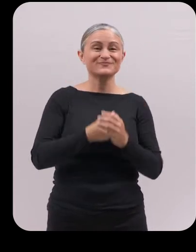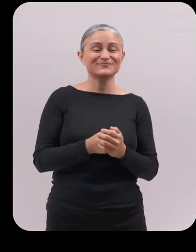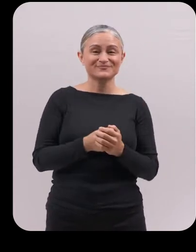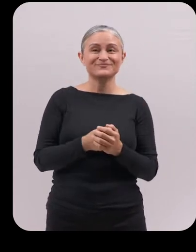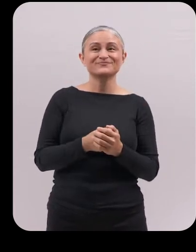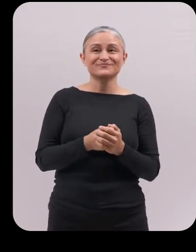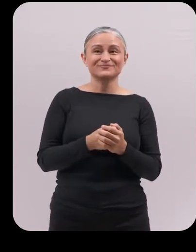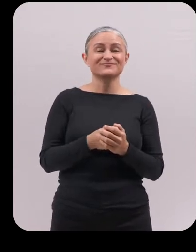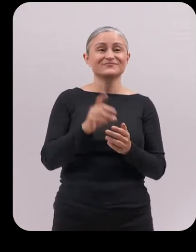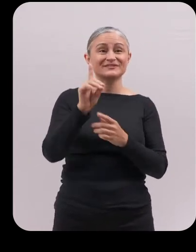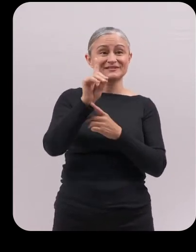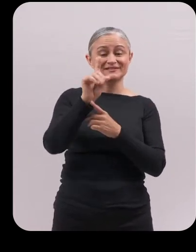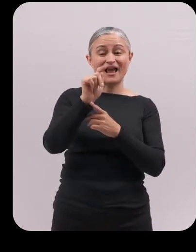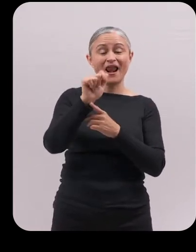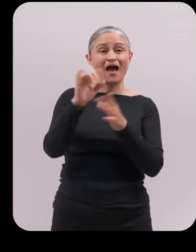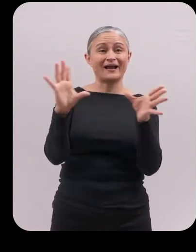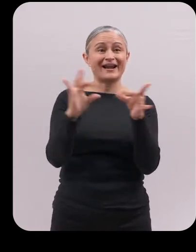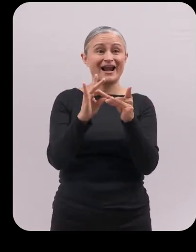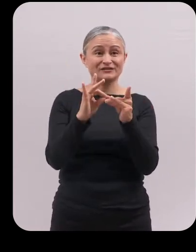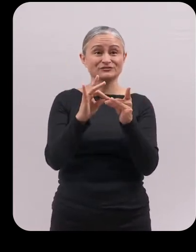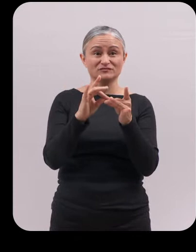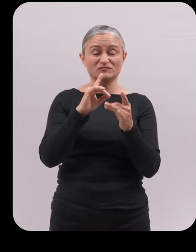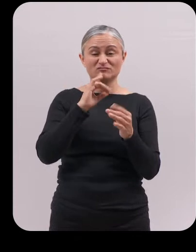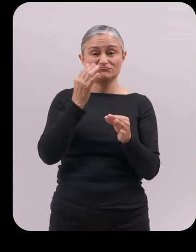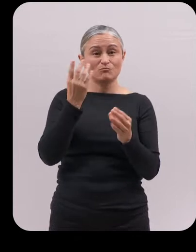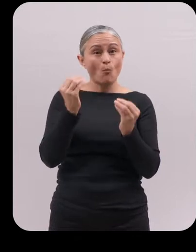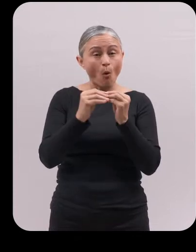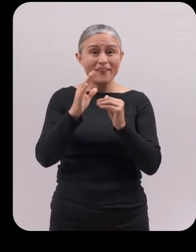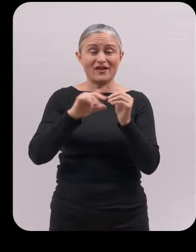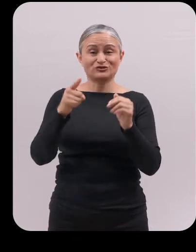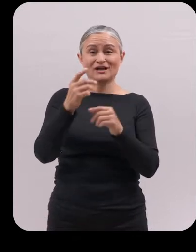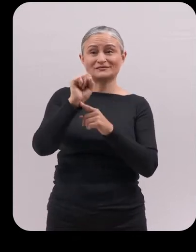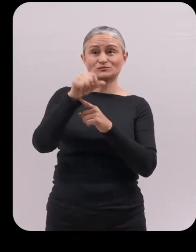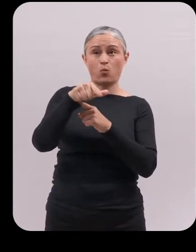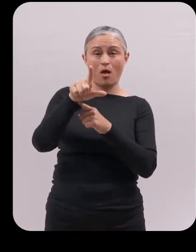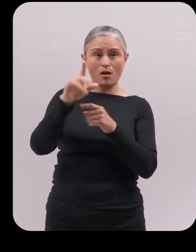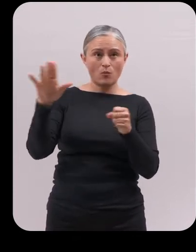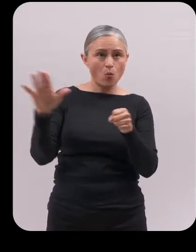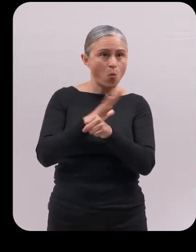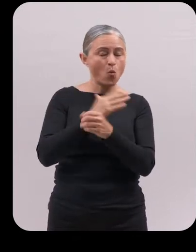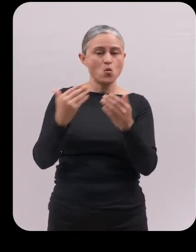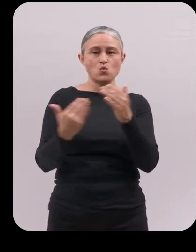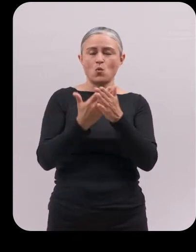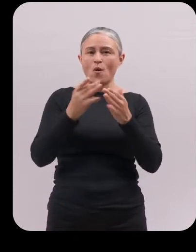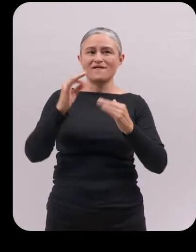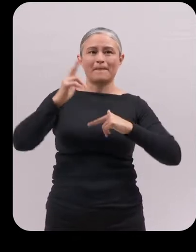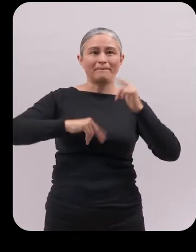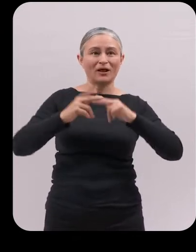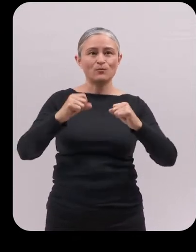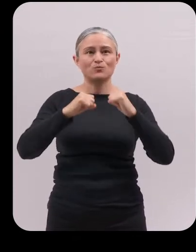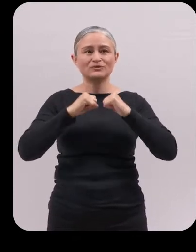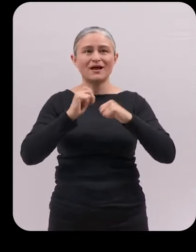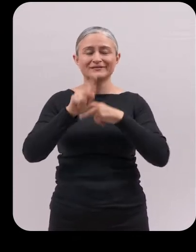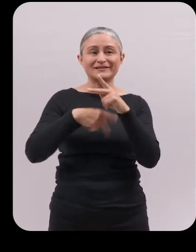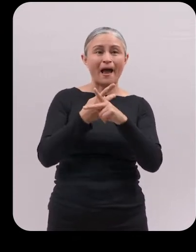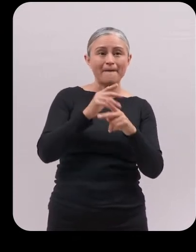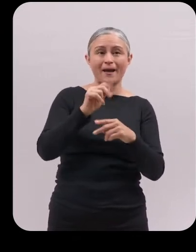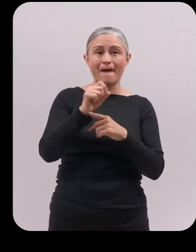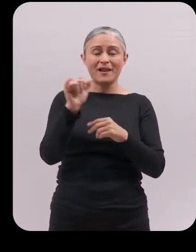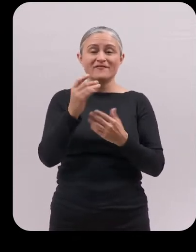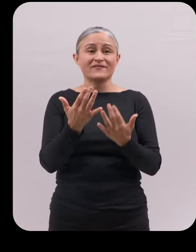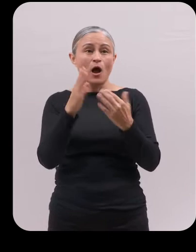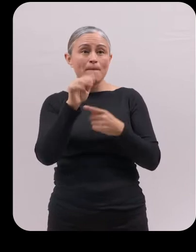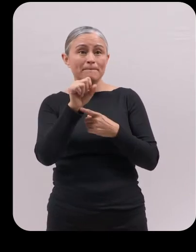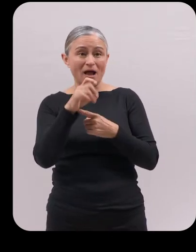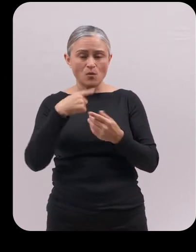And Data Connect is more than just SQL. It's an entirely new way to build secure and type-safe apps with Firebase. We